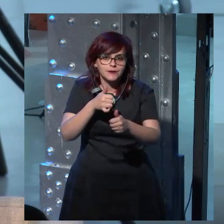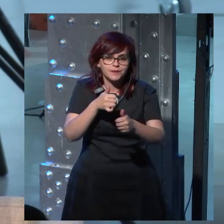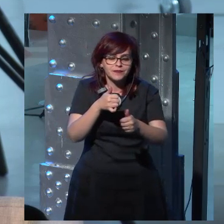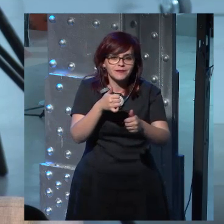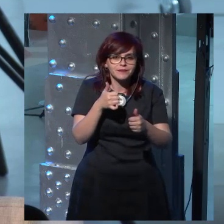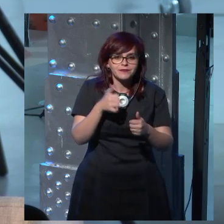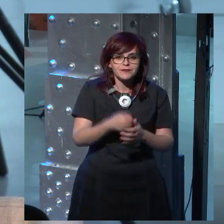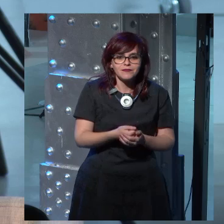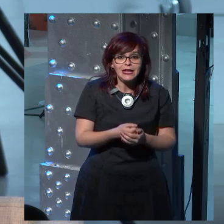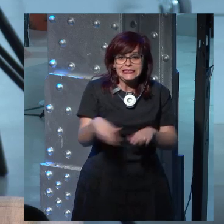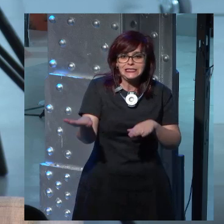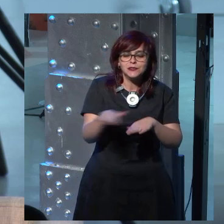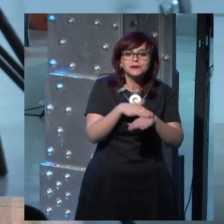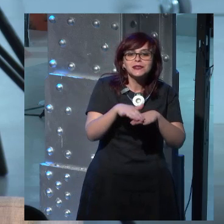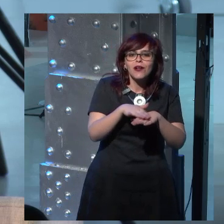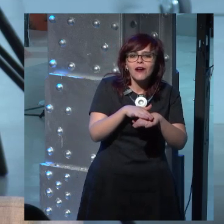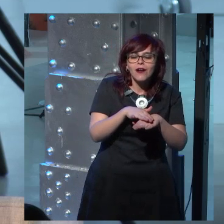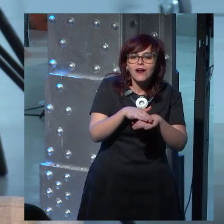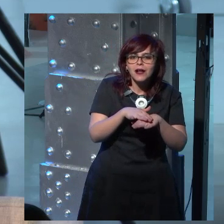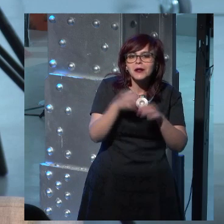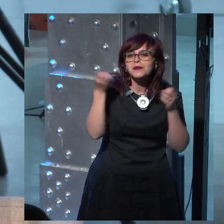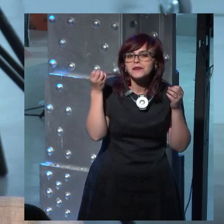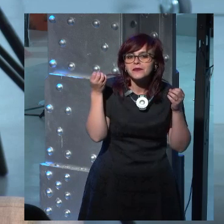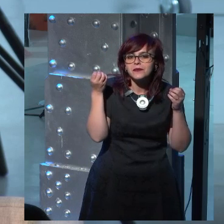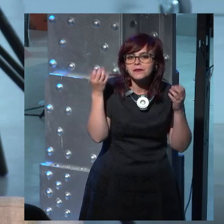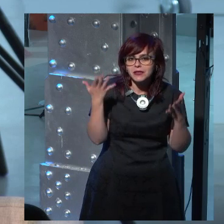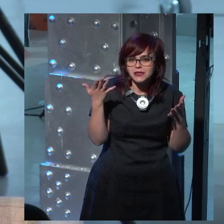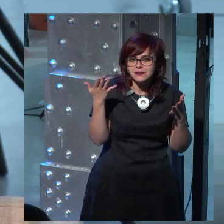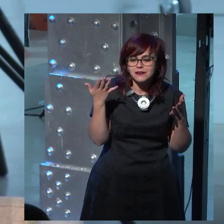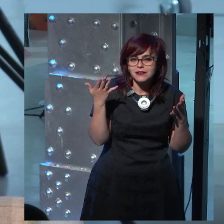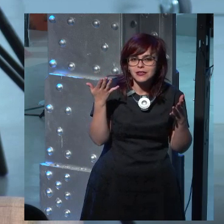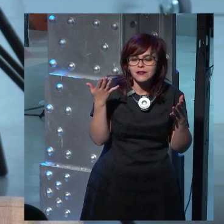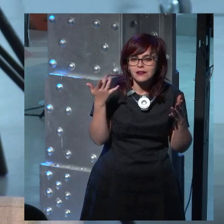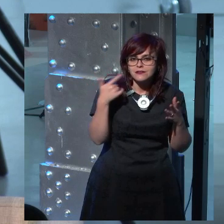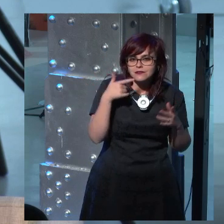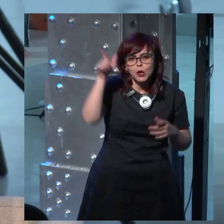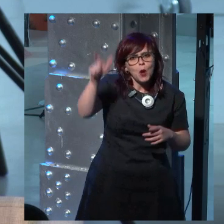Very humble and nice person.